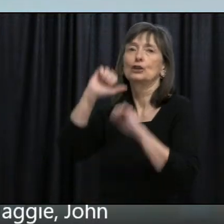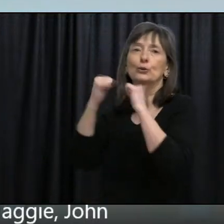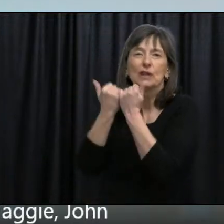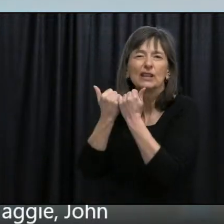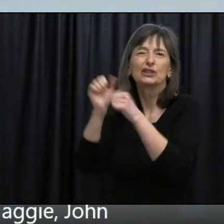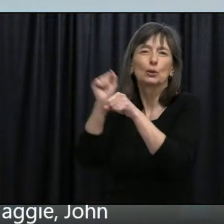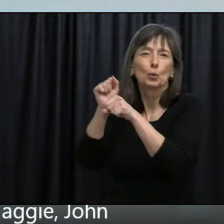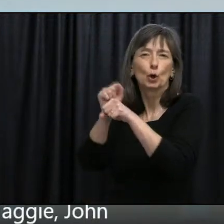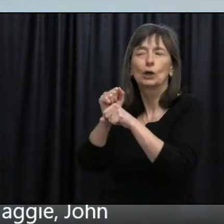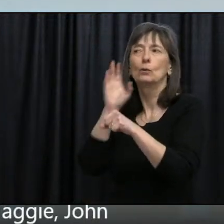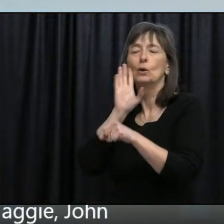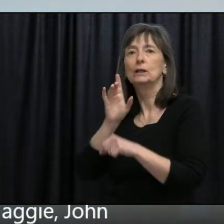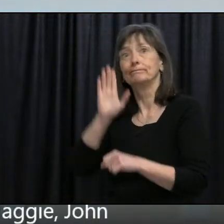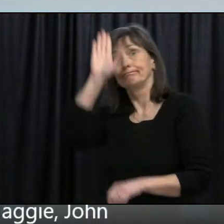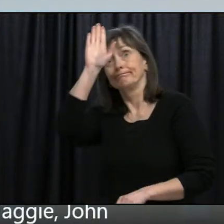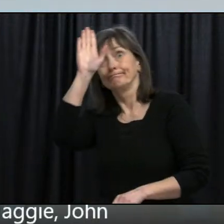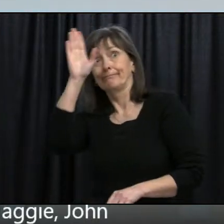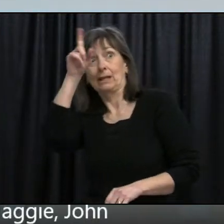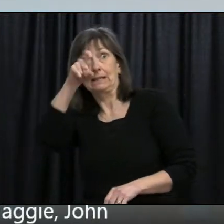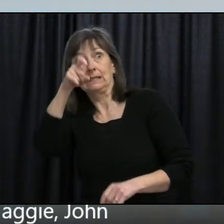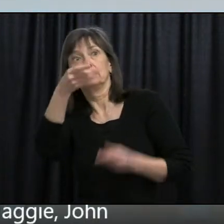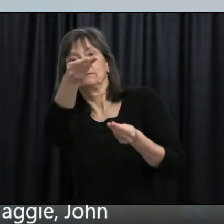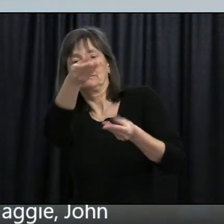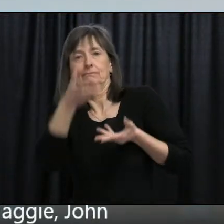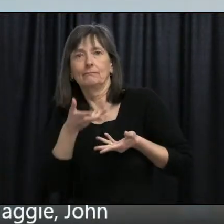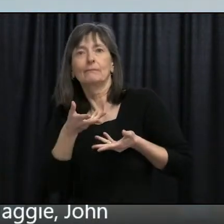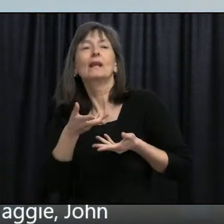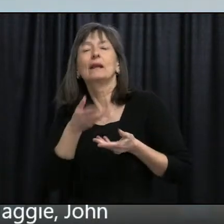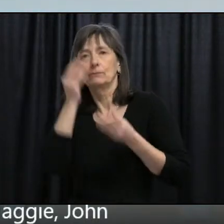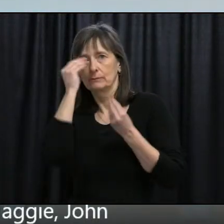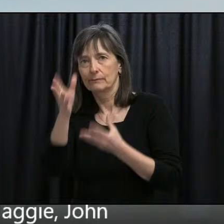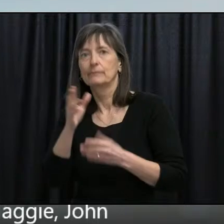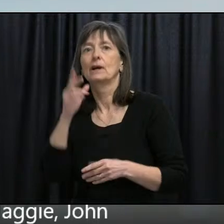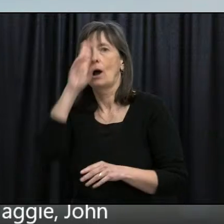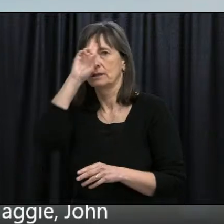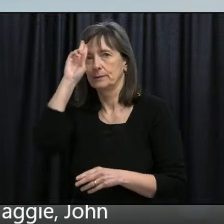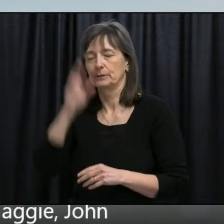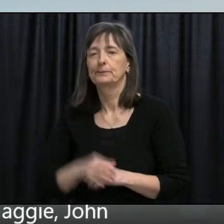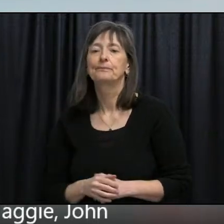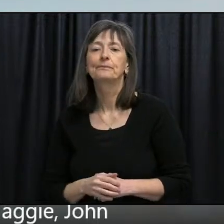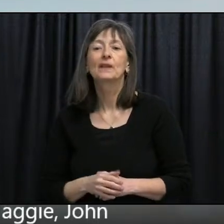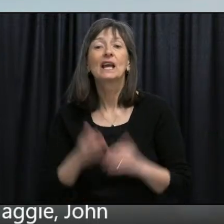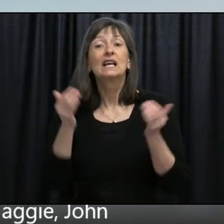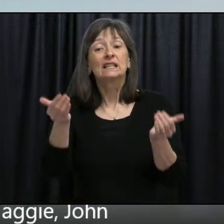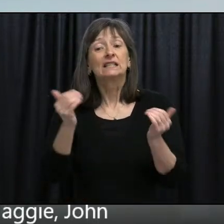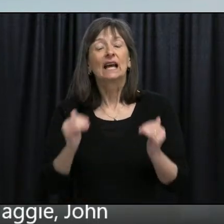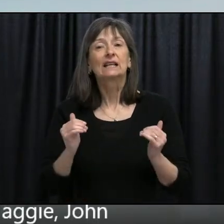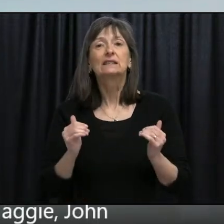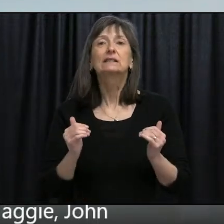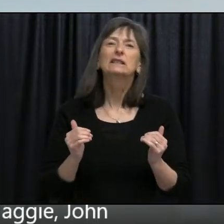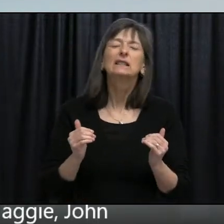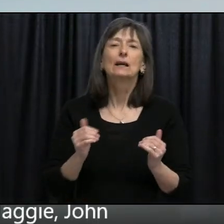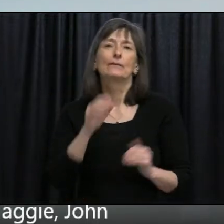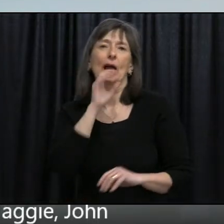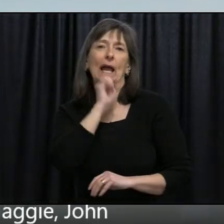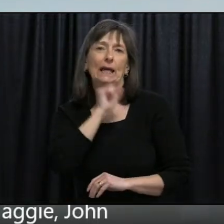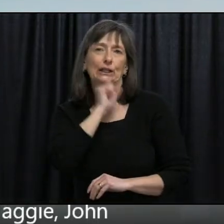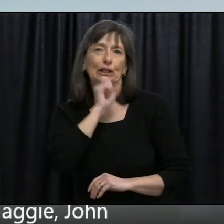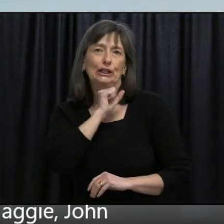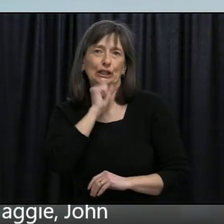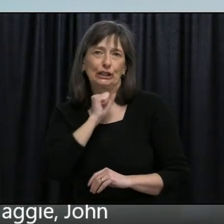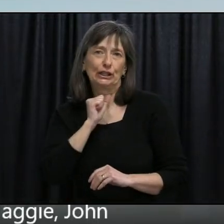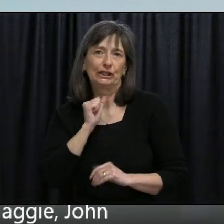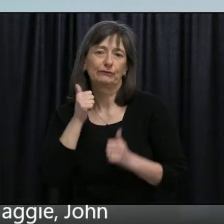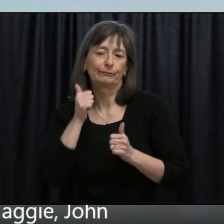Excuse me. The next group, or the next groups really, are really the vulnerable, and the vulnerable by age.